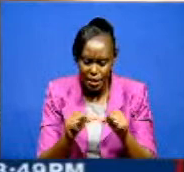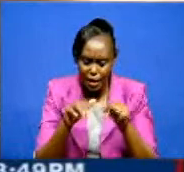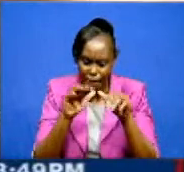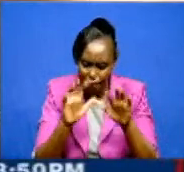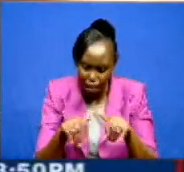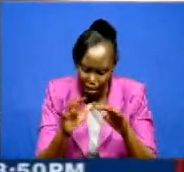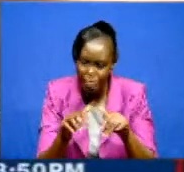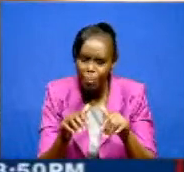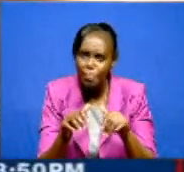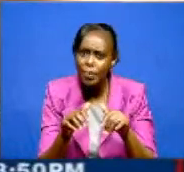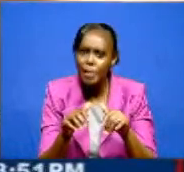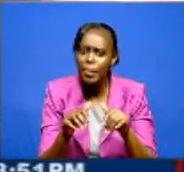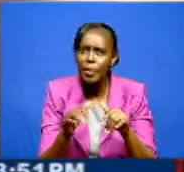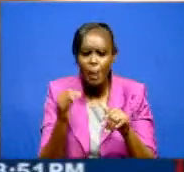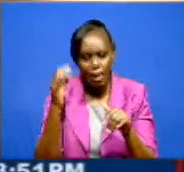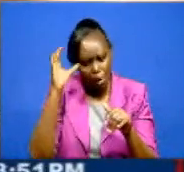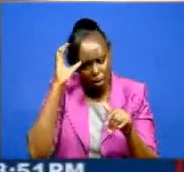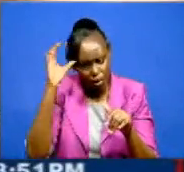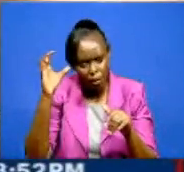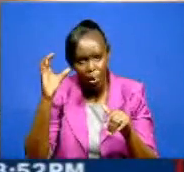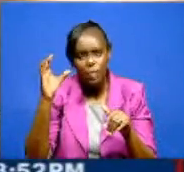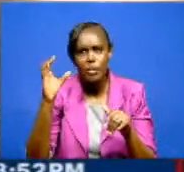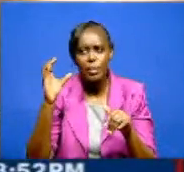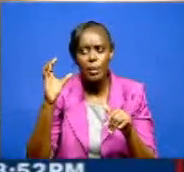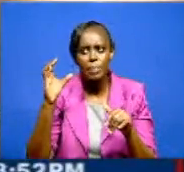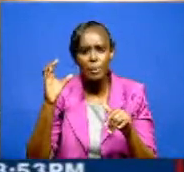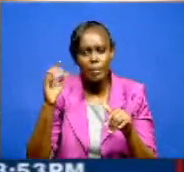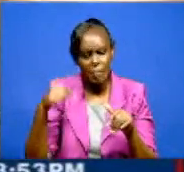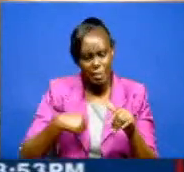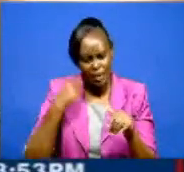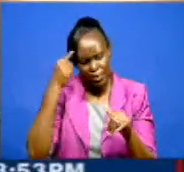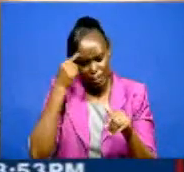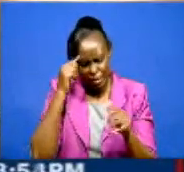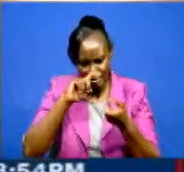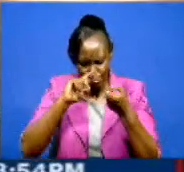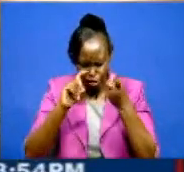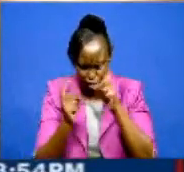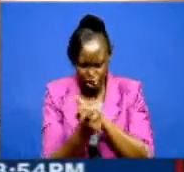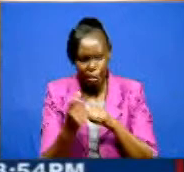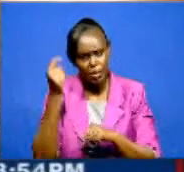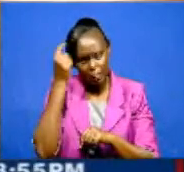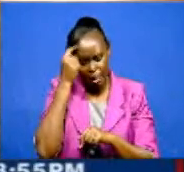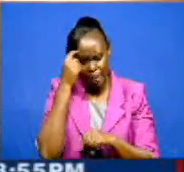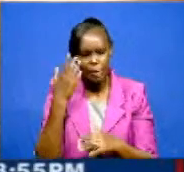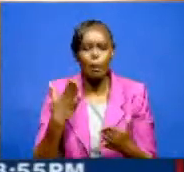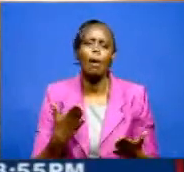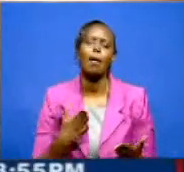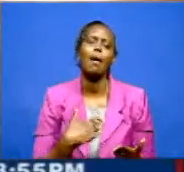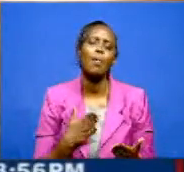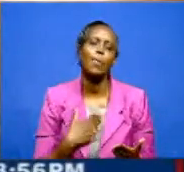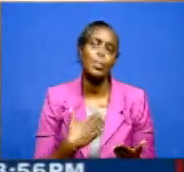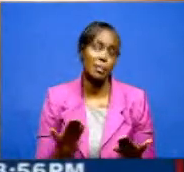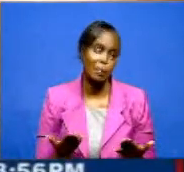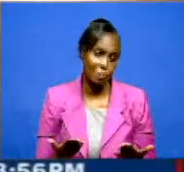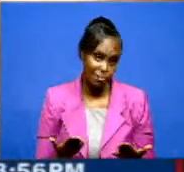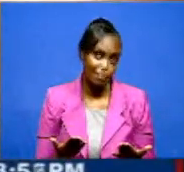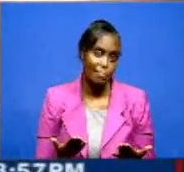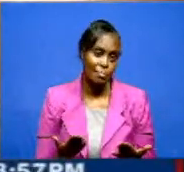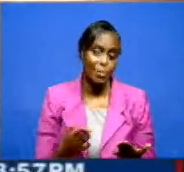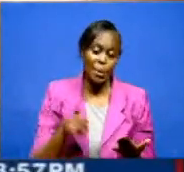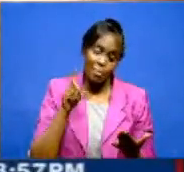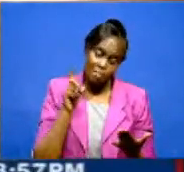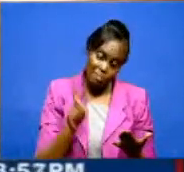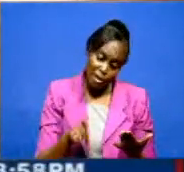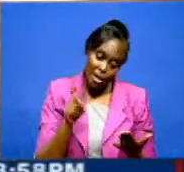farming, and that concept and thinking should change in our mindset. Mr. Speaker, we